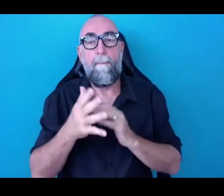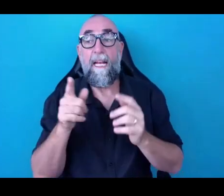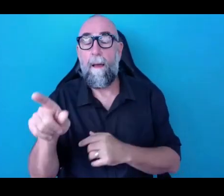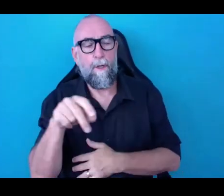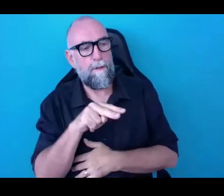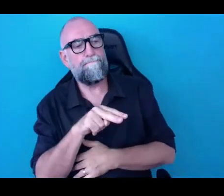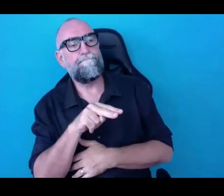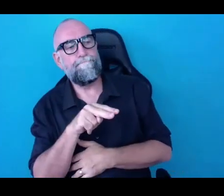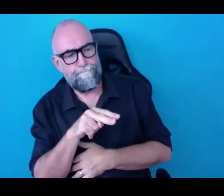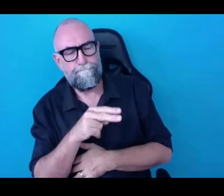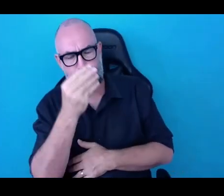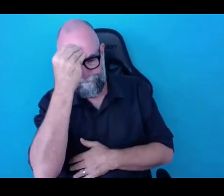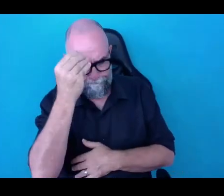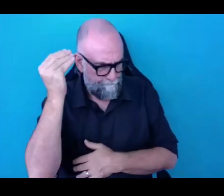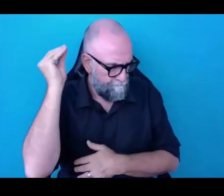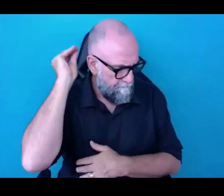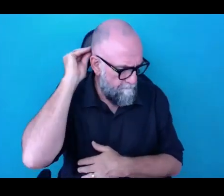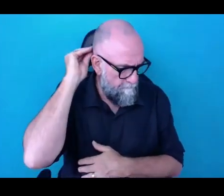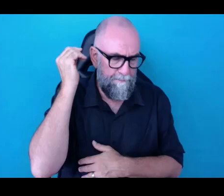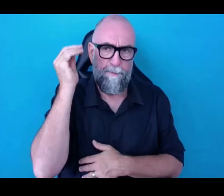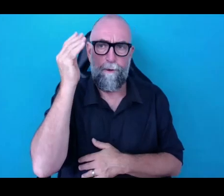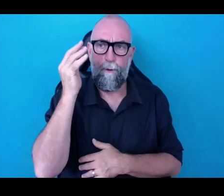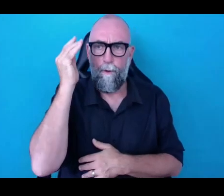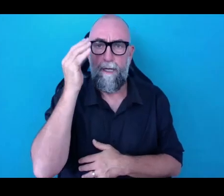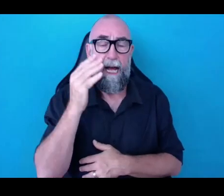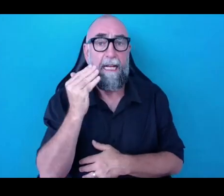agree with it. It is said, it is